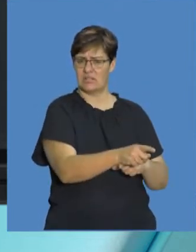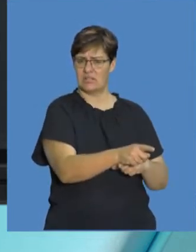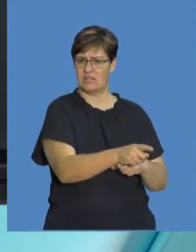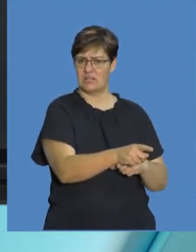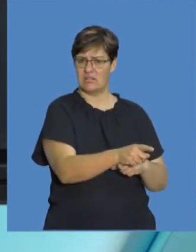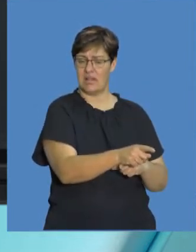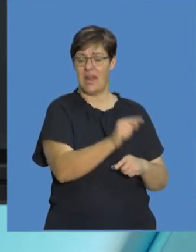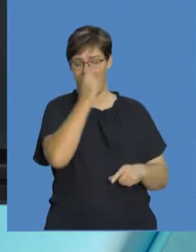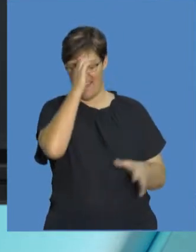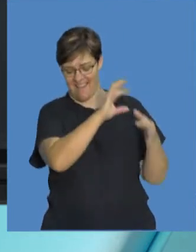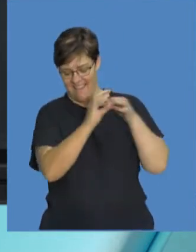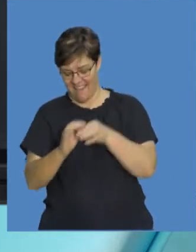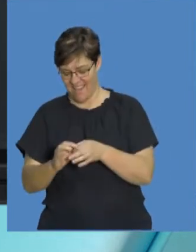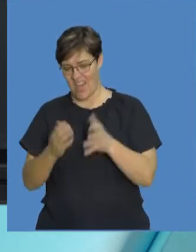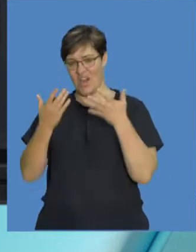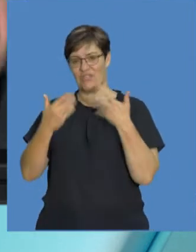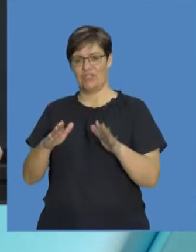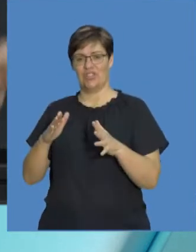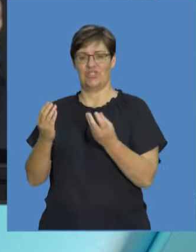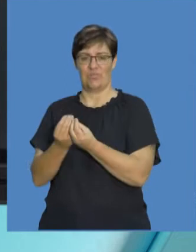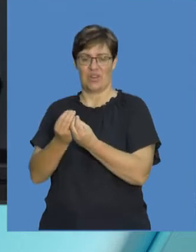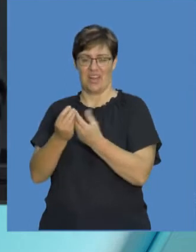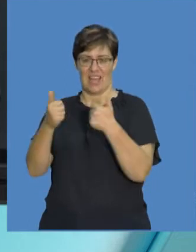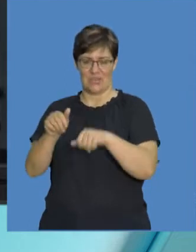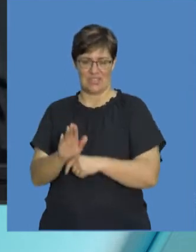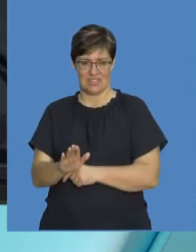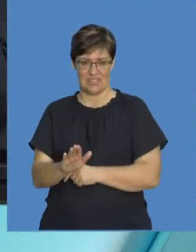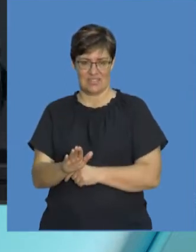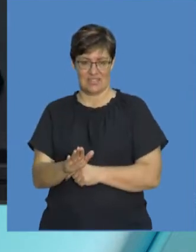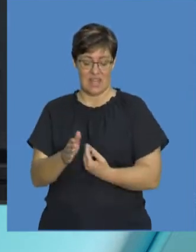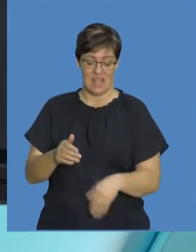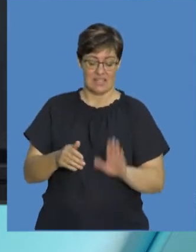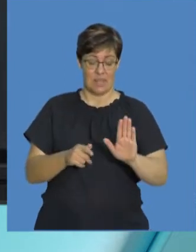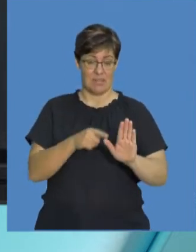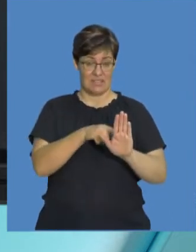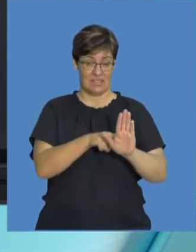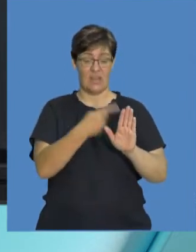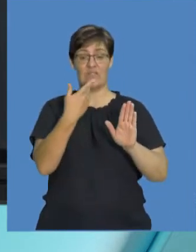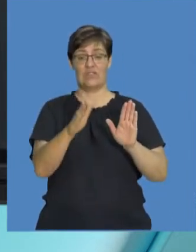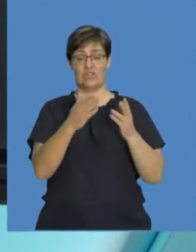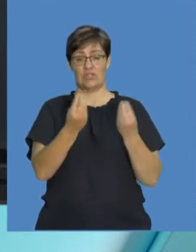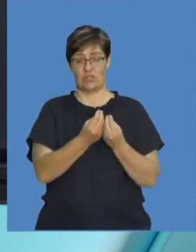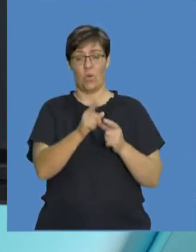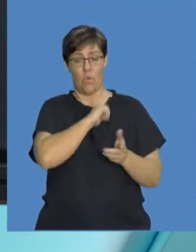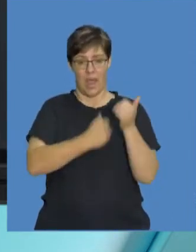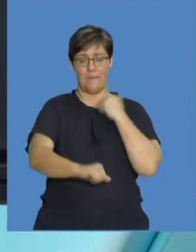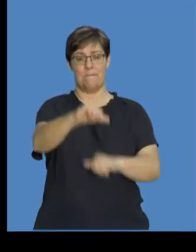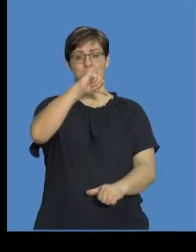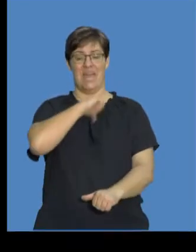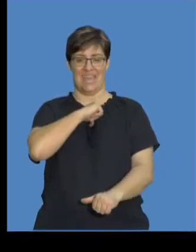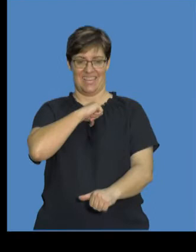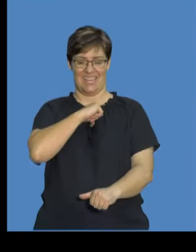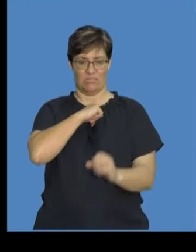that knowledge with your finished goods stock account. A debit to finished goods. Why? The goods are coming